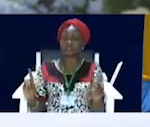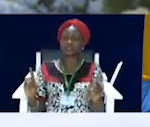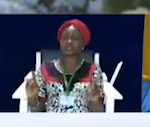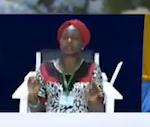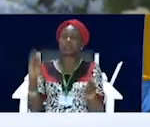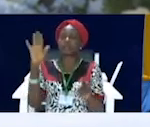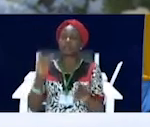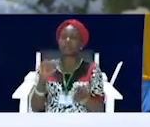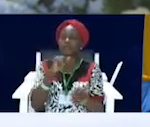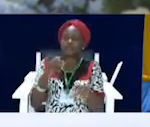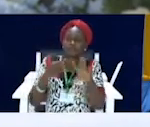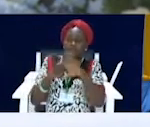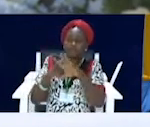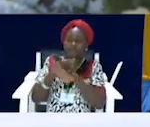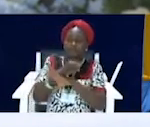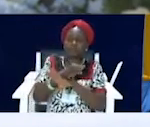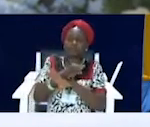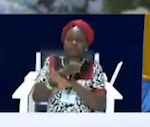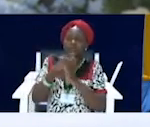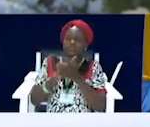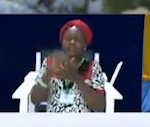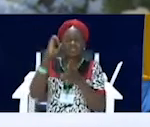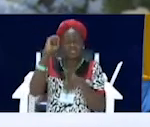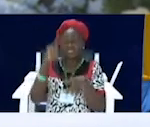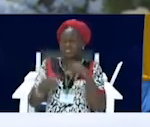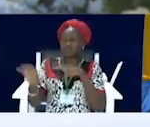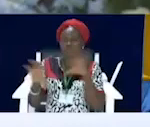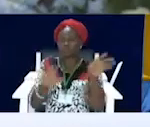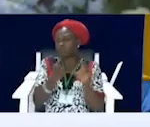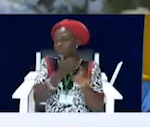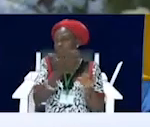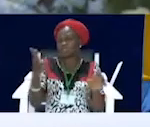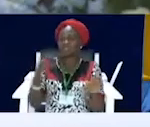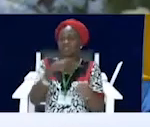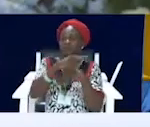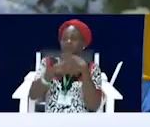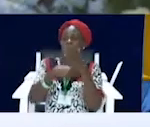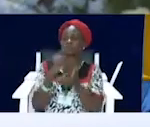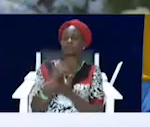by a force that he could do nothing about.